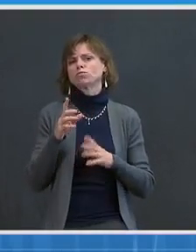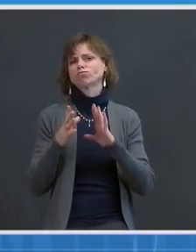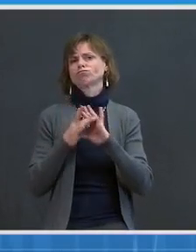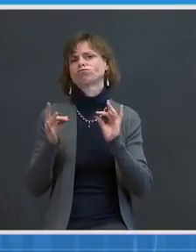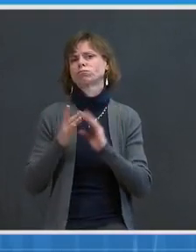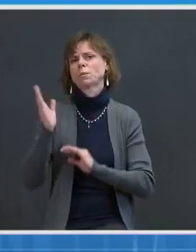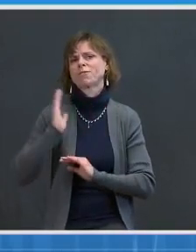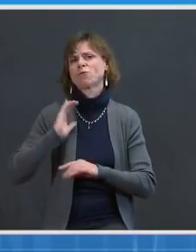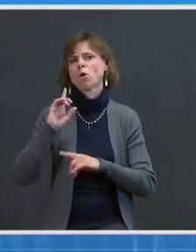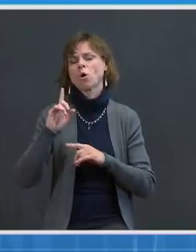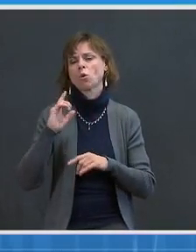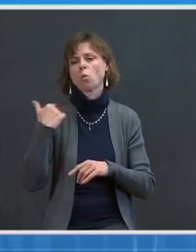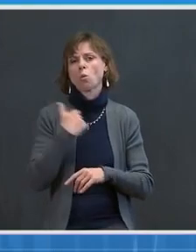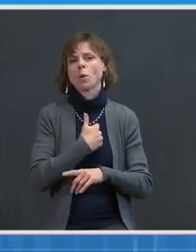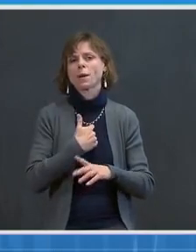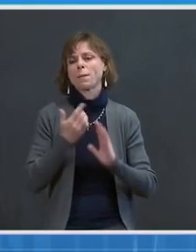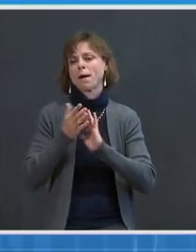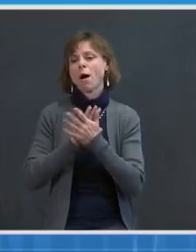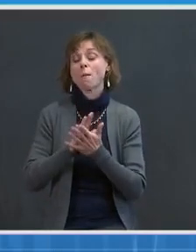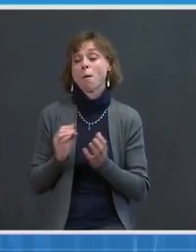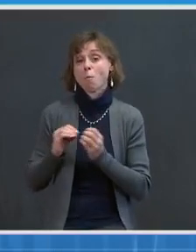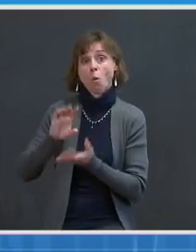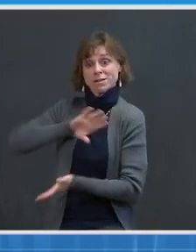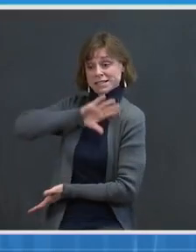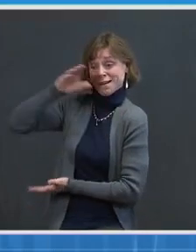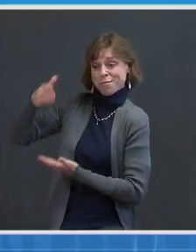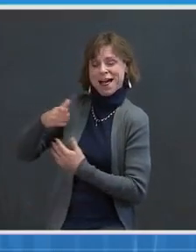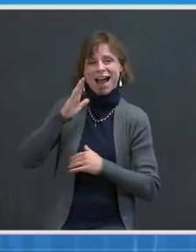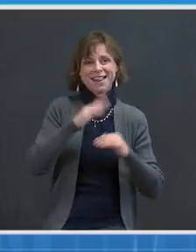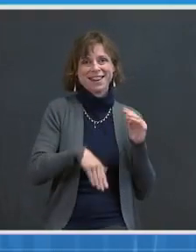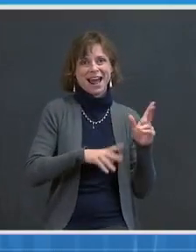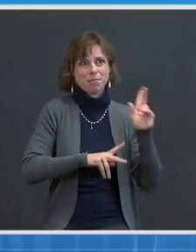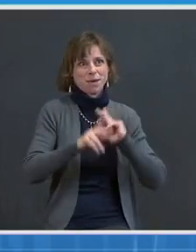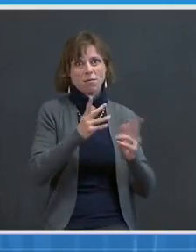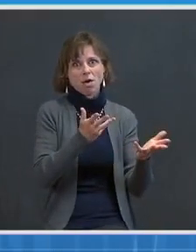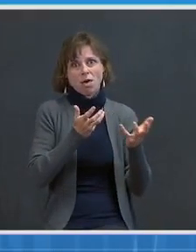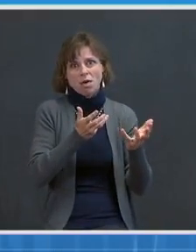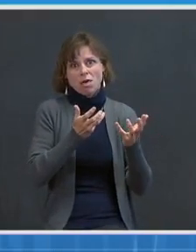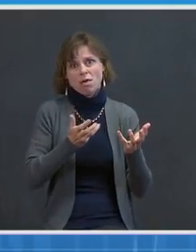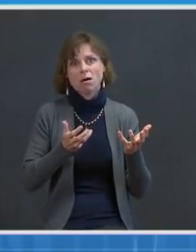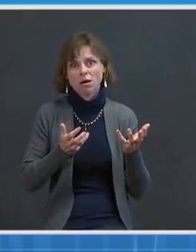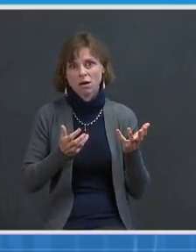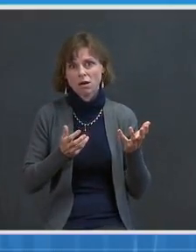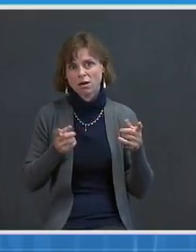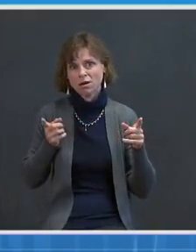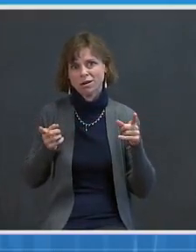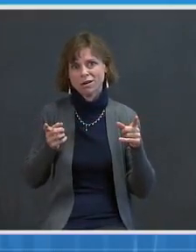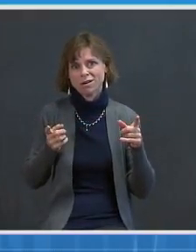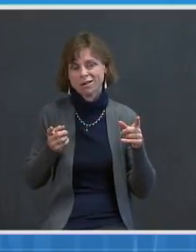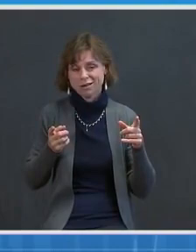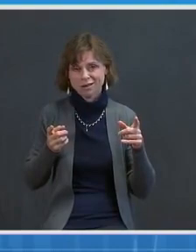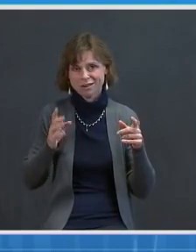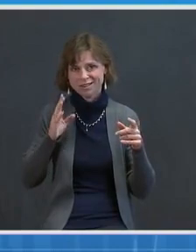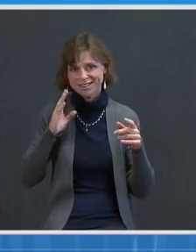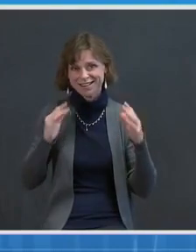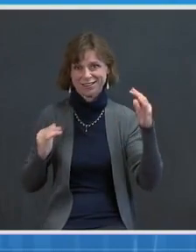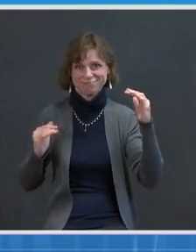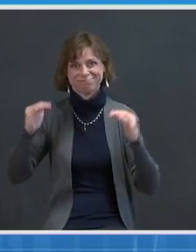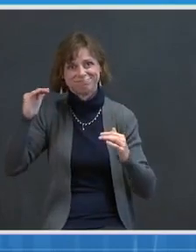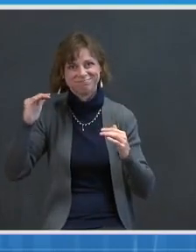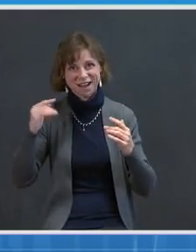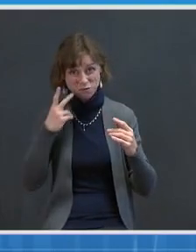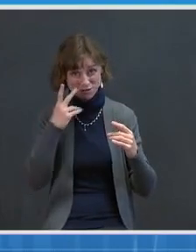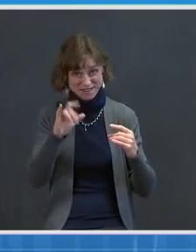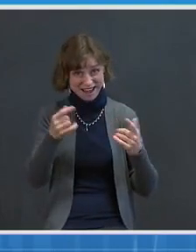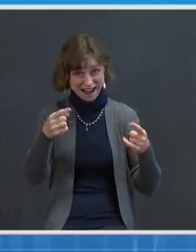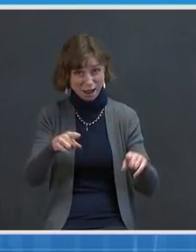than demand for the vaccine. And I wondered if you're seeing any areas yet where we are approaching that. I know there's been